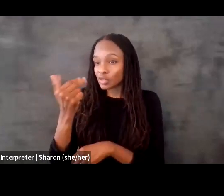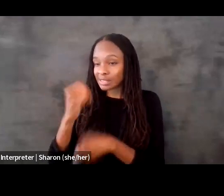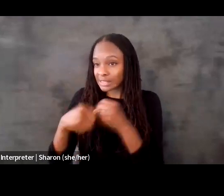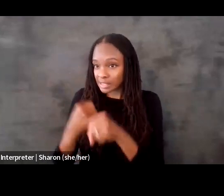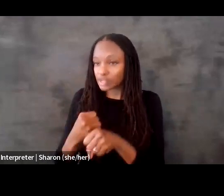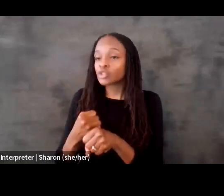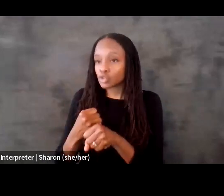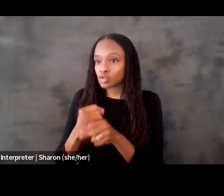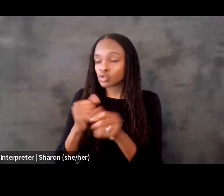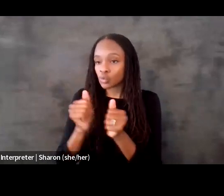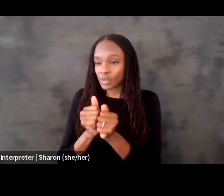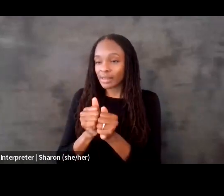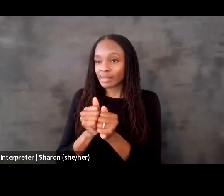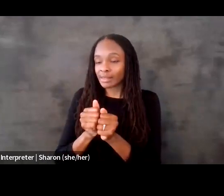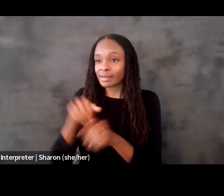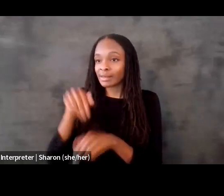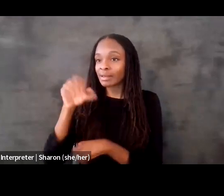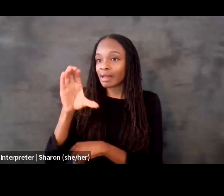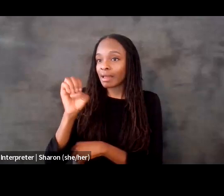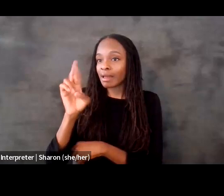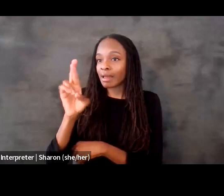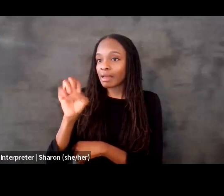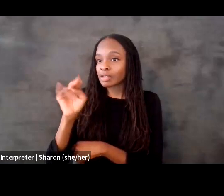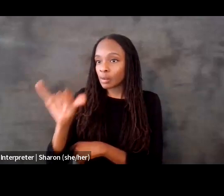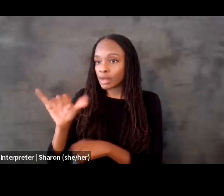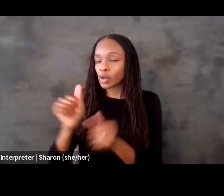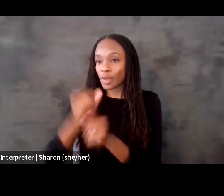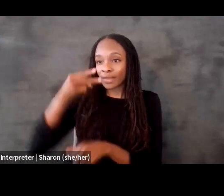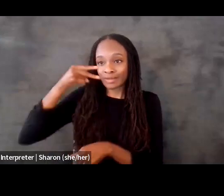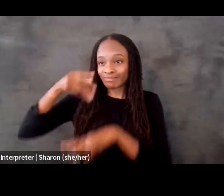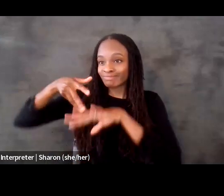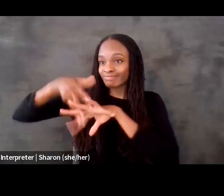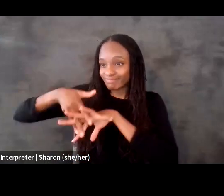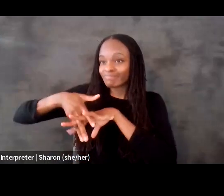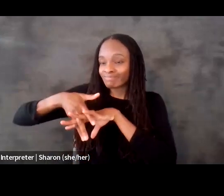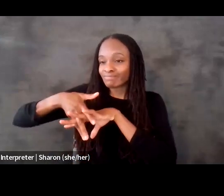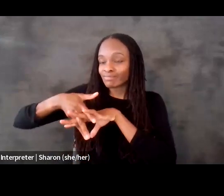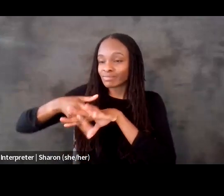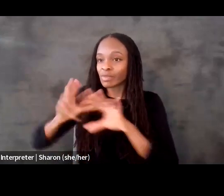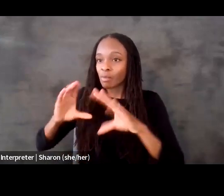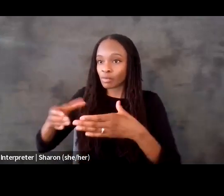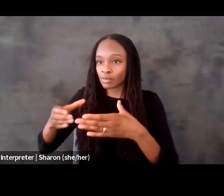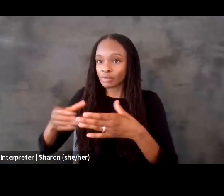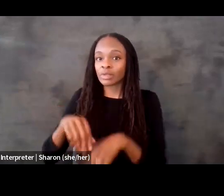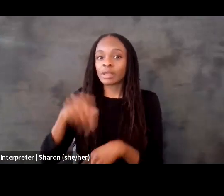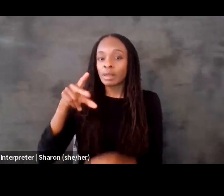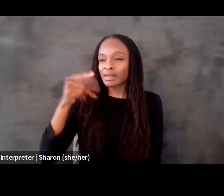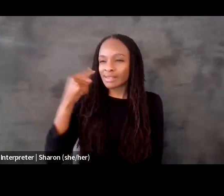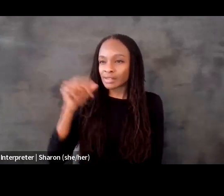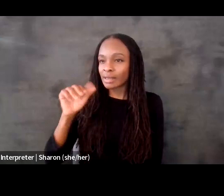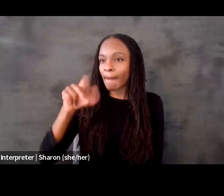the natives, with the Native American populations, Navajo, Lakota, Pueblo, and